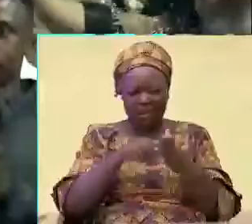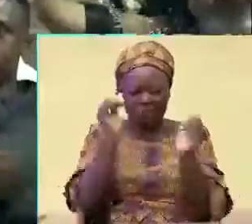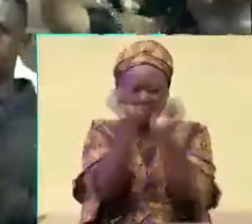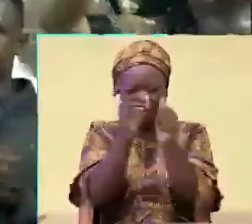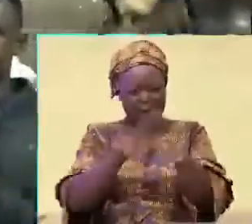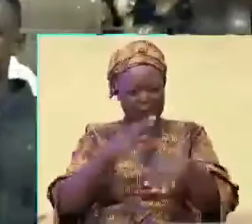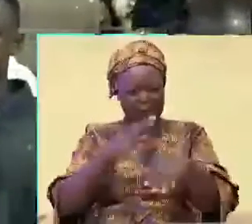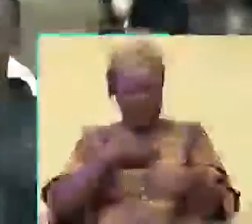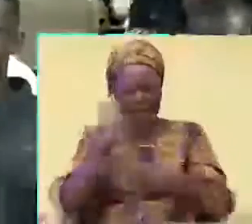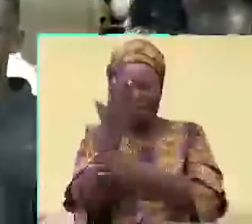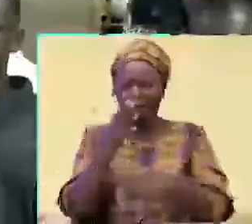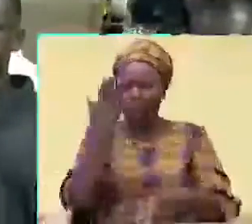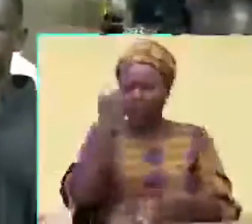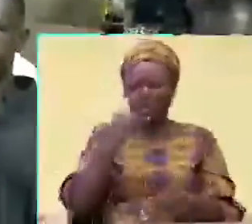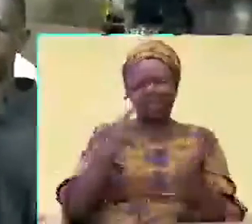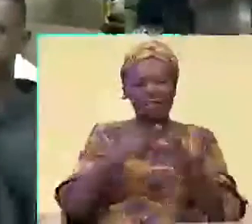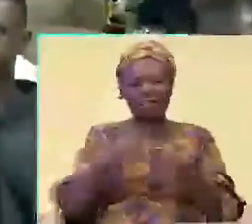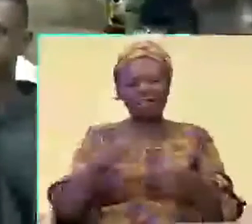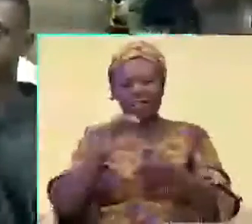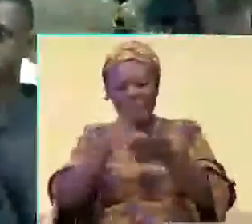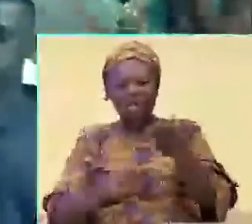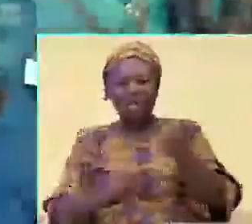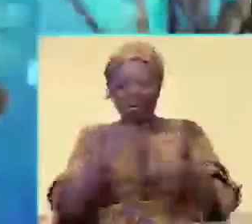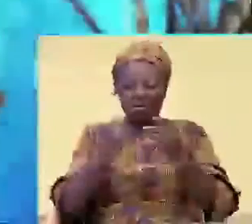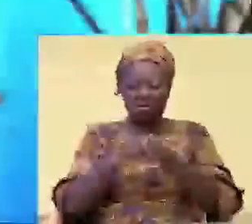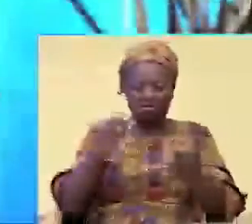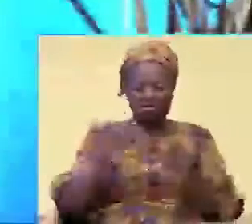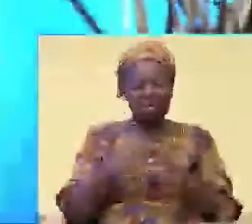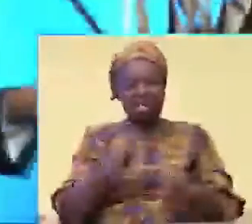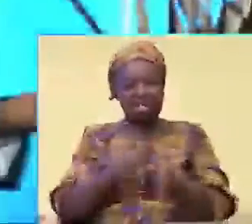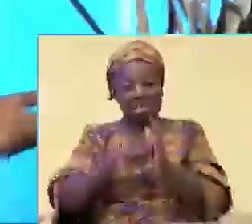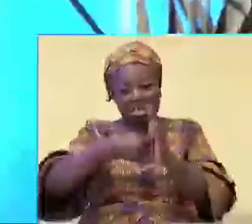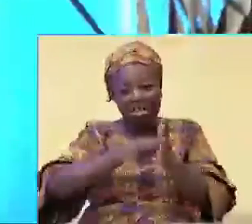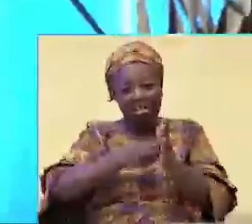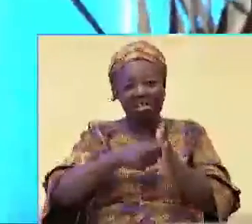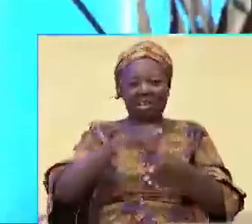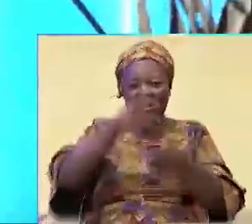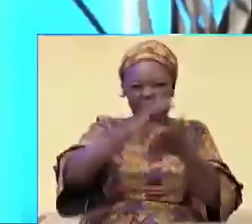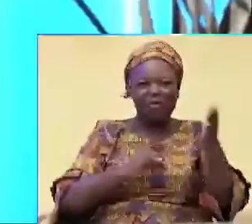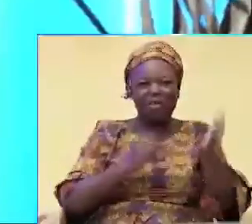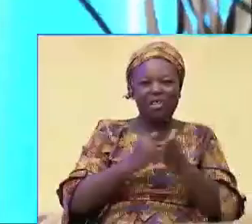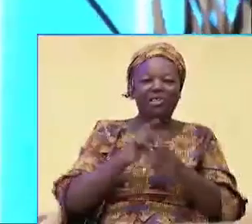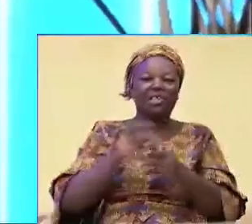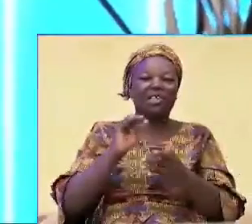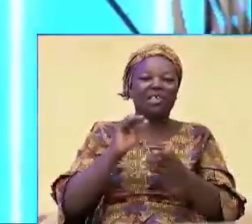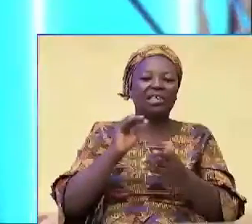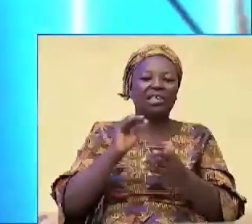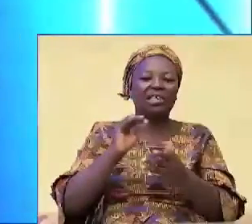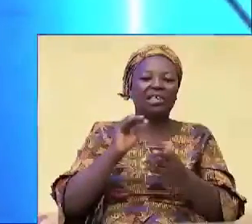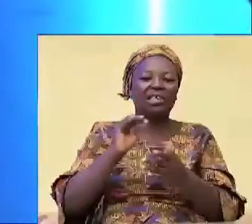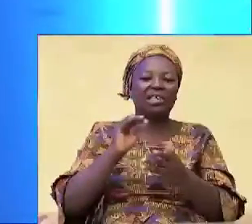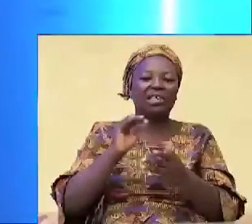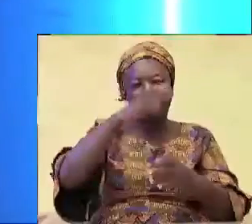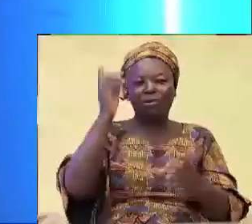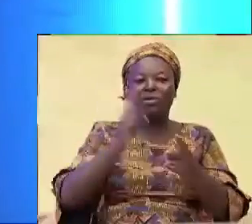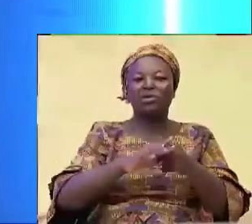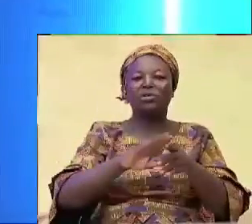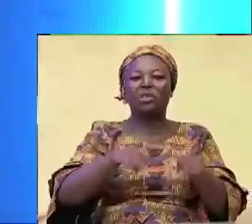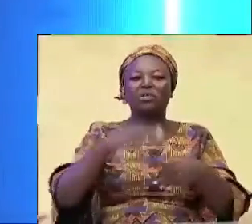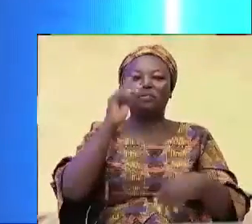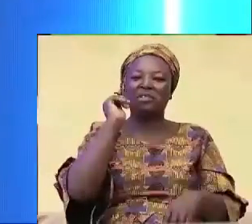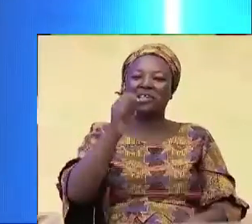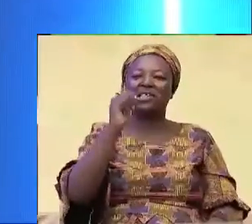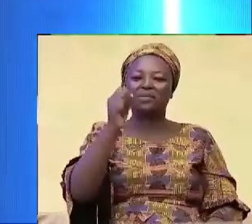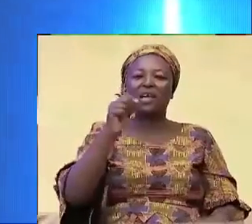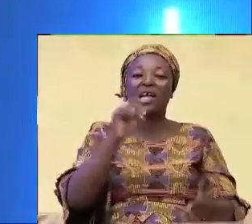this on my hand? And then the chains were removed, the padlock was removed, and he came to give testimony. And that